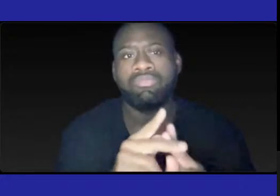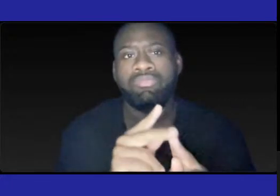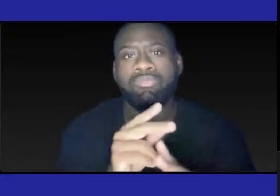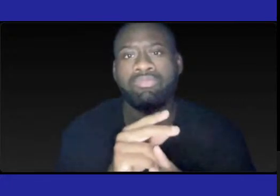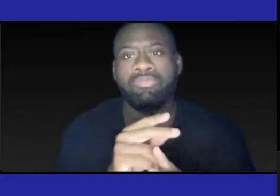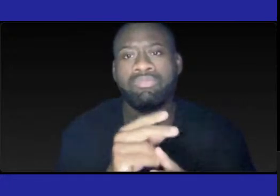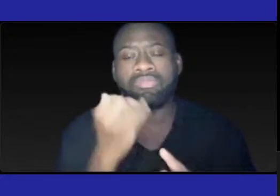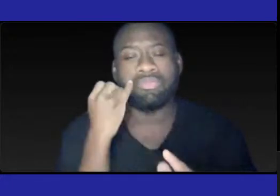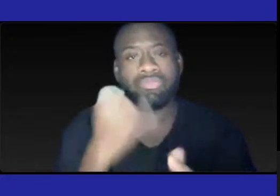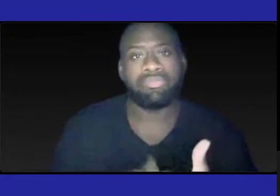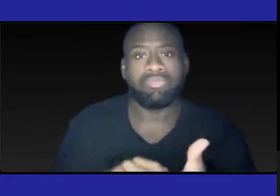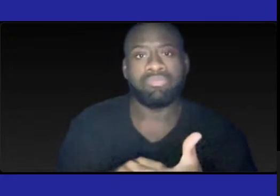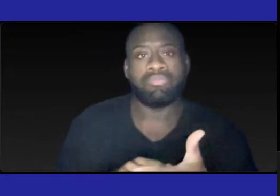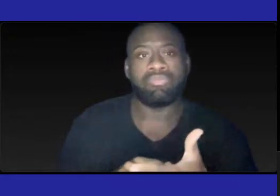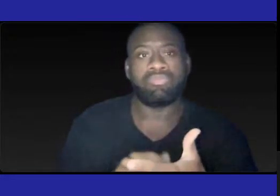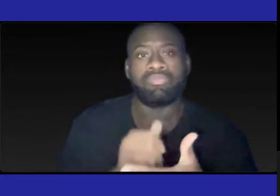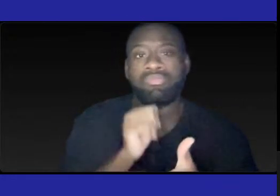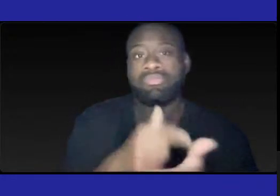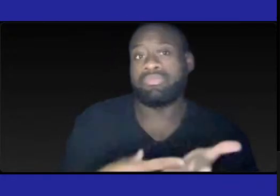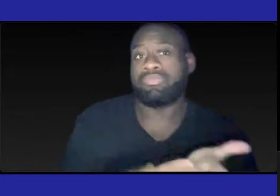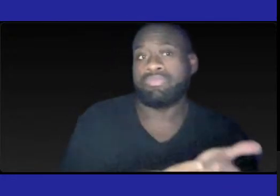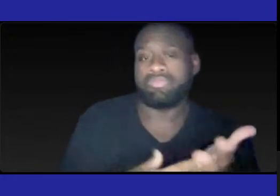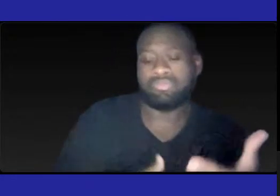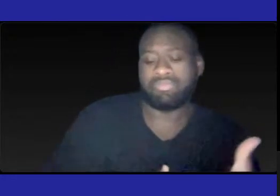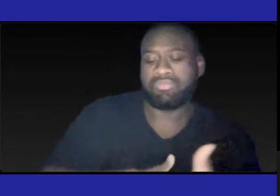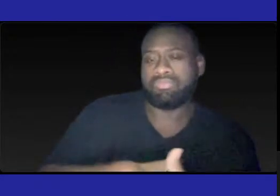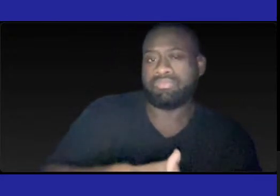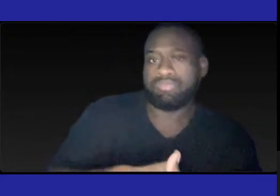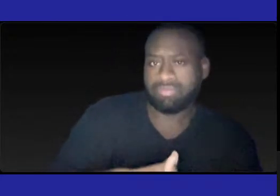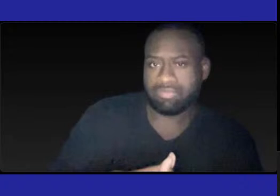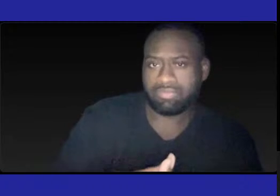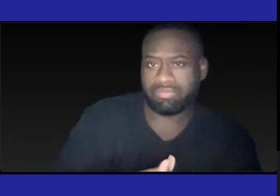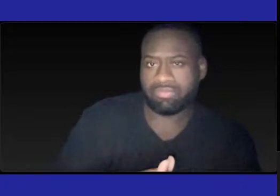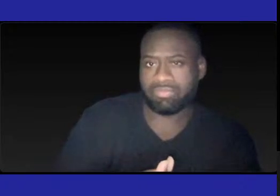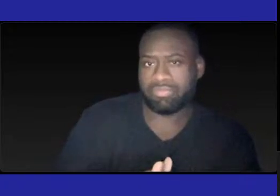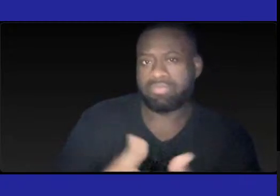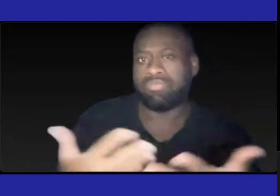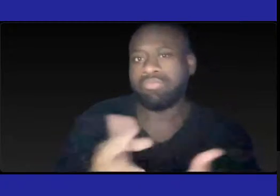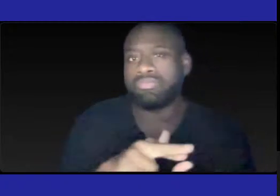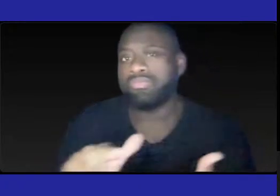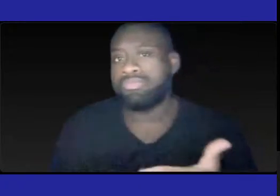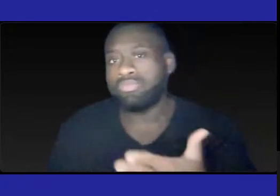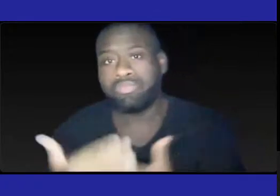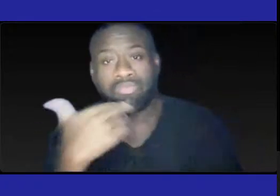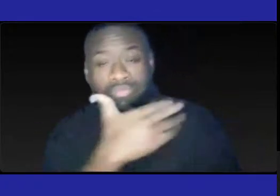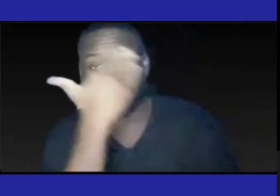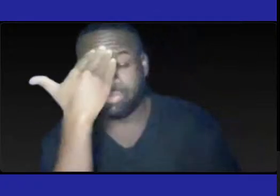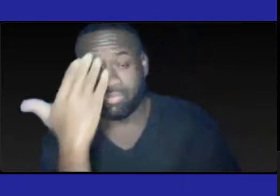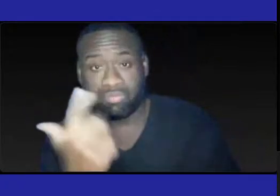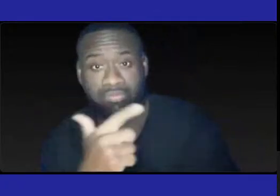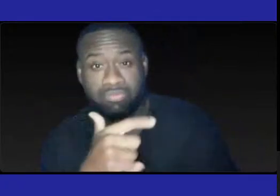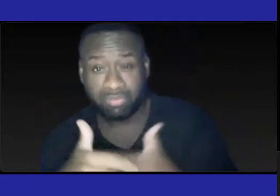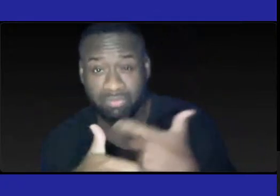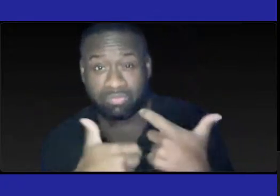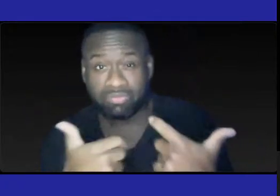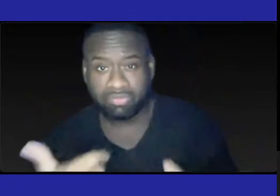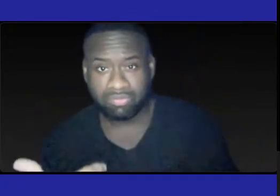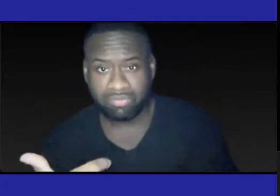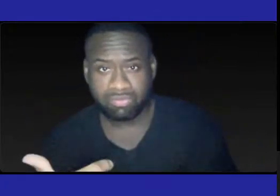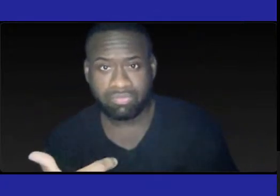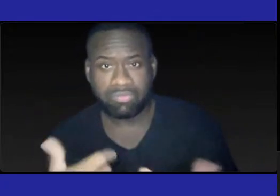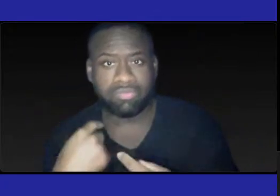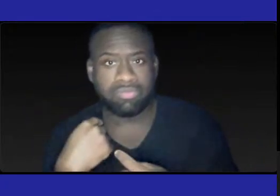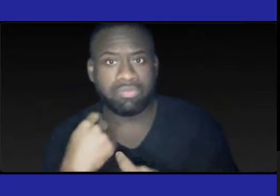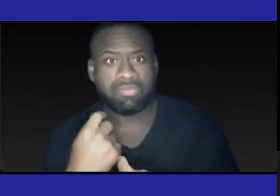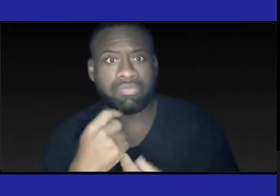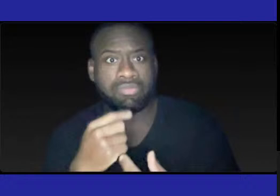pregnancy. In other words, we know that there is tremendous, because of the pervasiveness of racism,